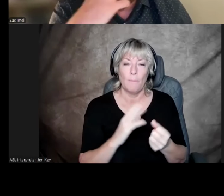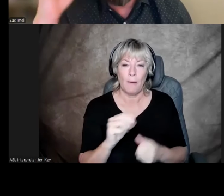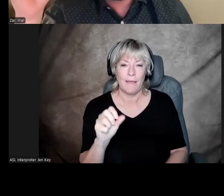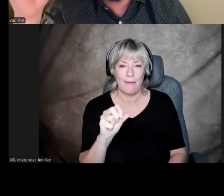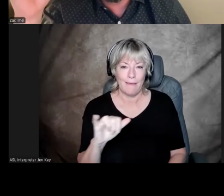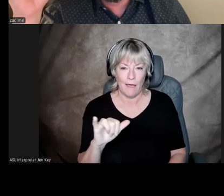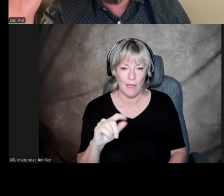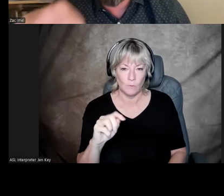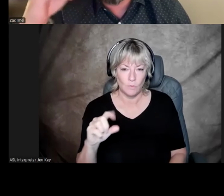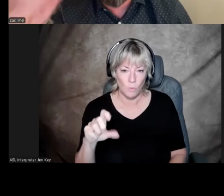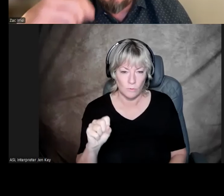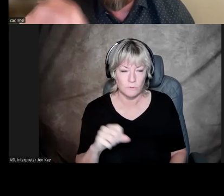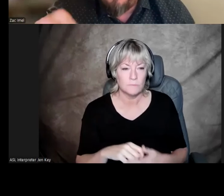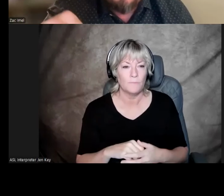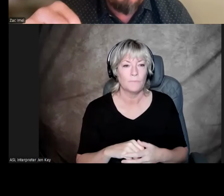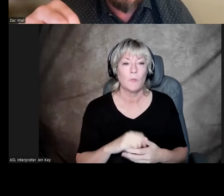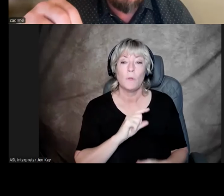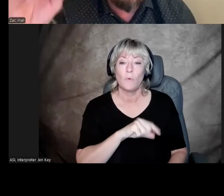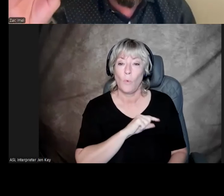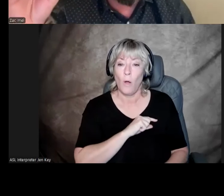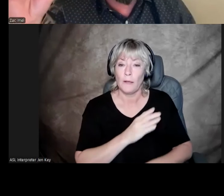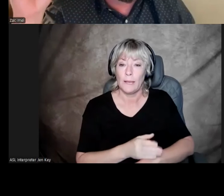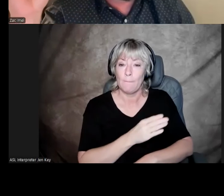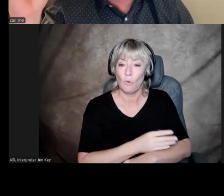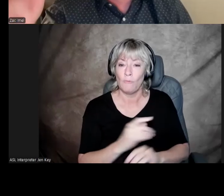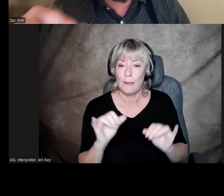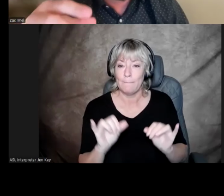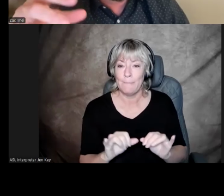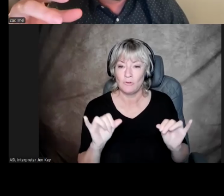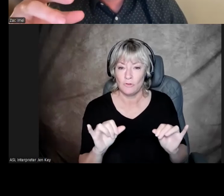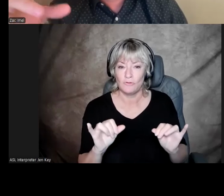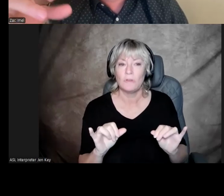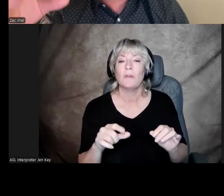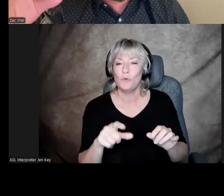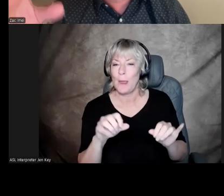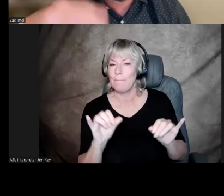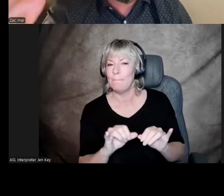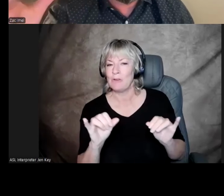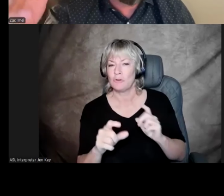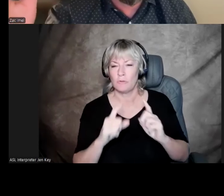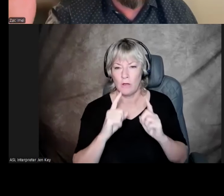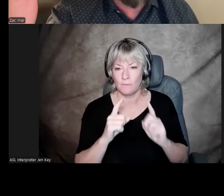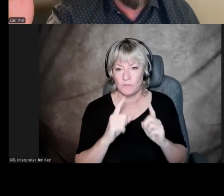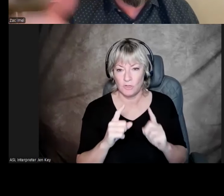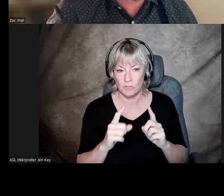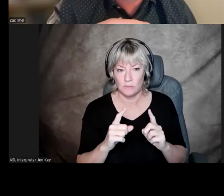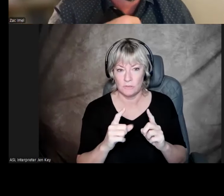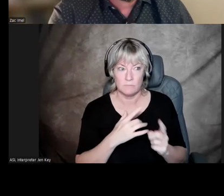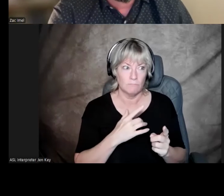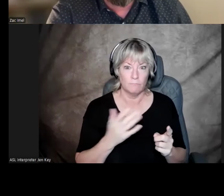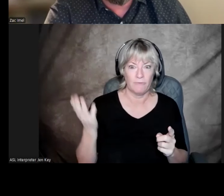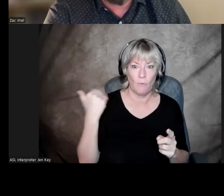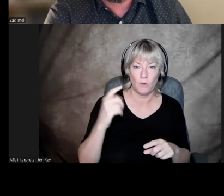tools. It's about quality improvement measures that can allow you to measure the conversations you're having in a way that you typically couldn't. How could